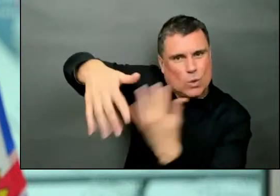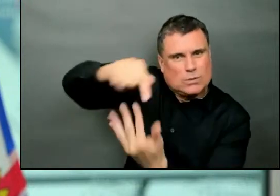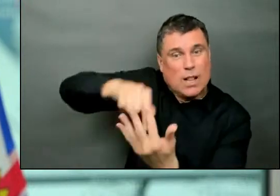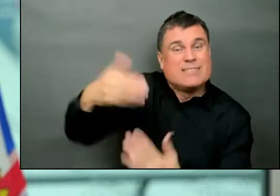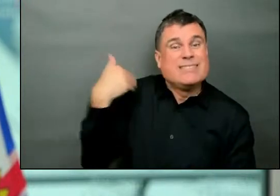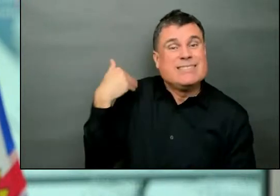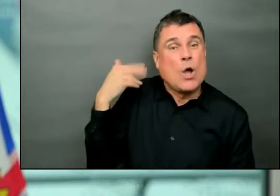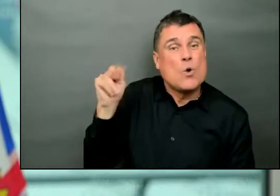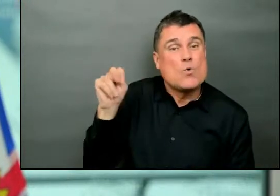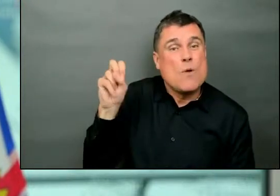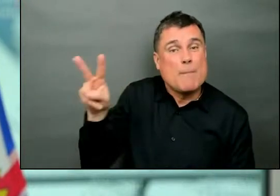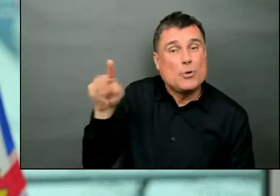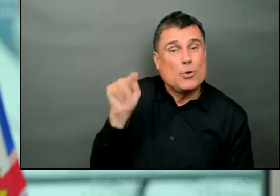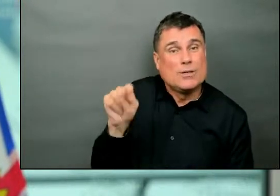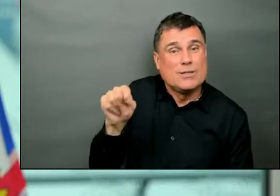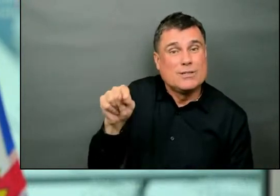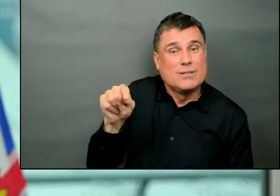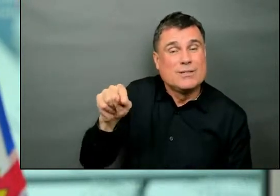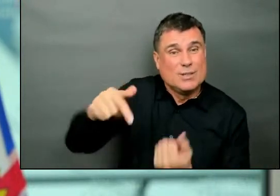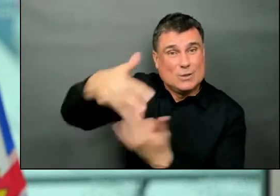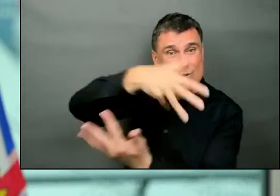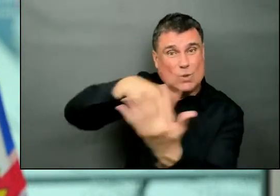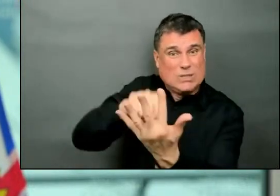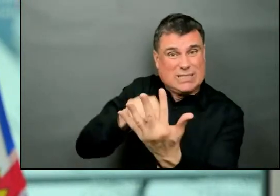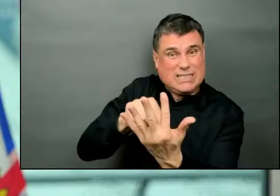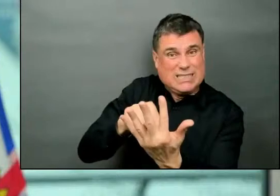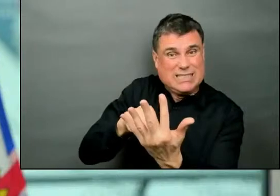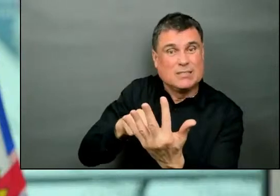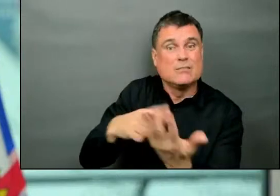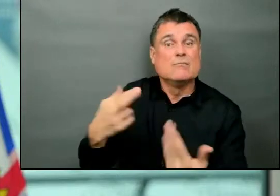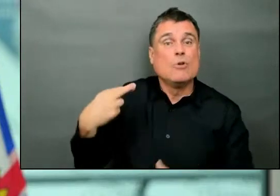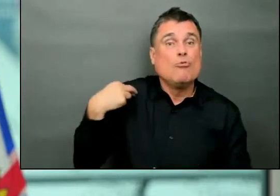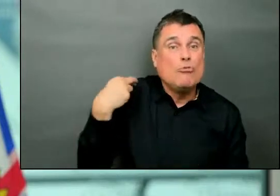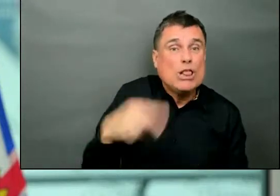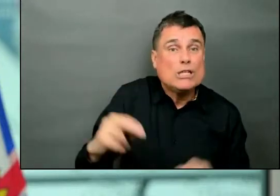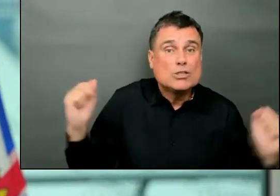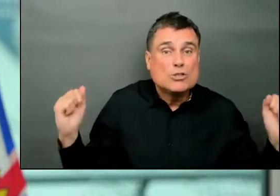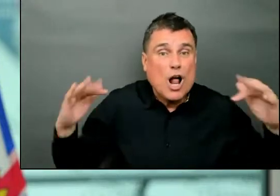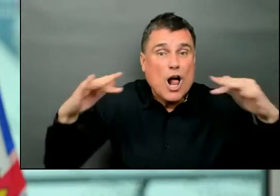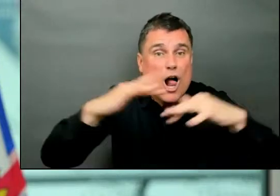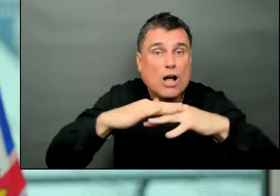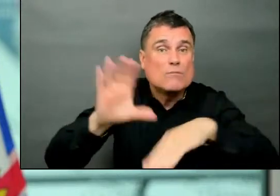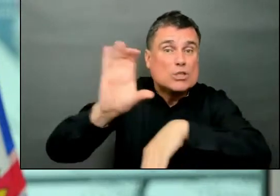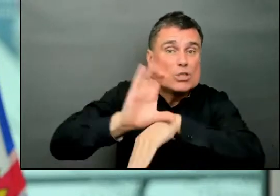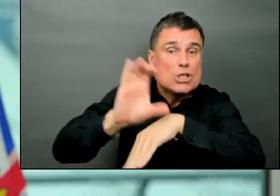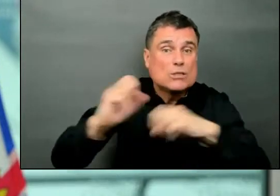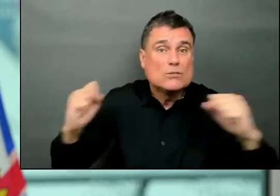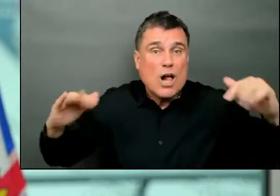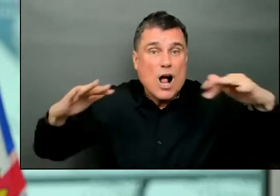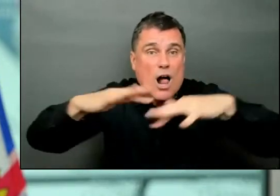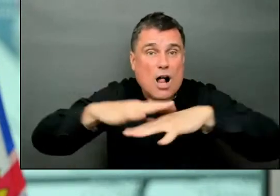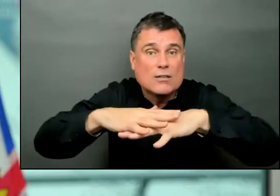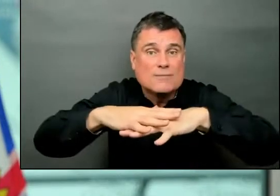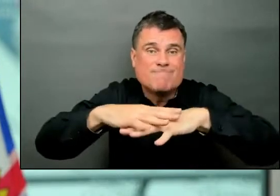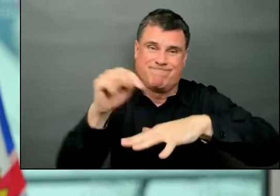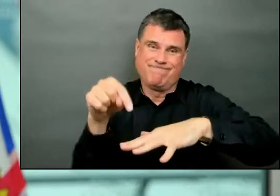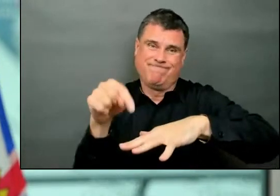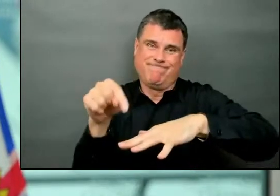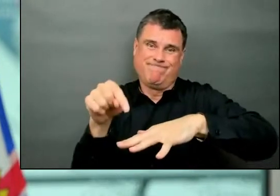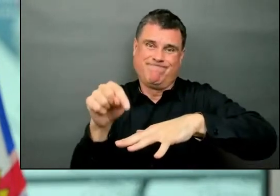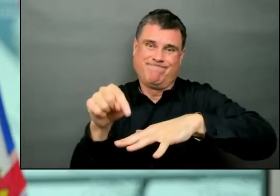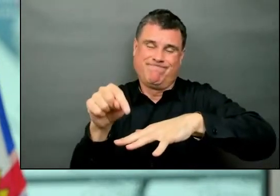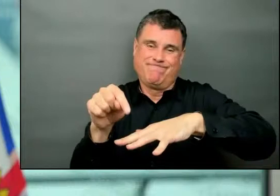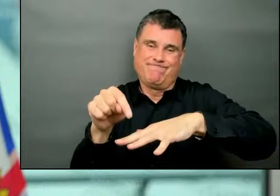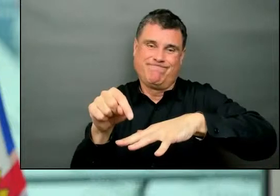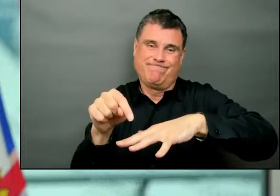where people have, and we know the challenge that comes with having not